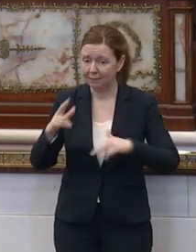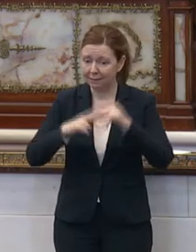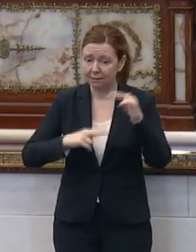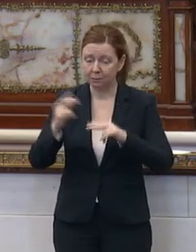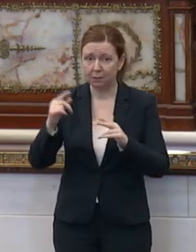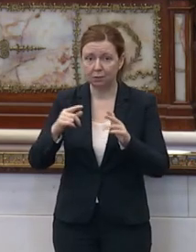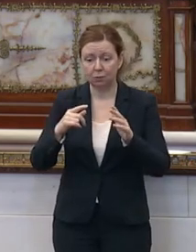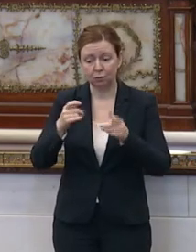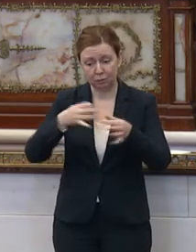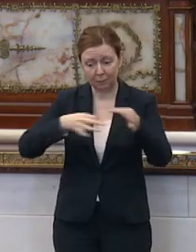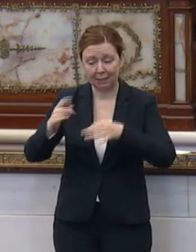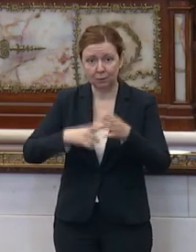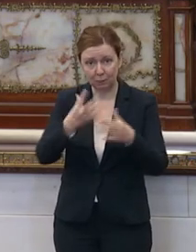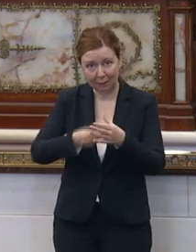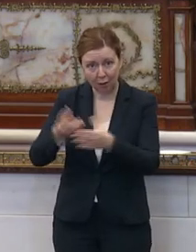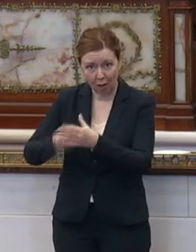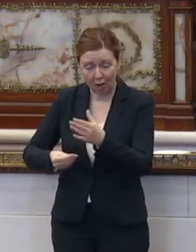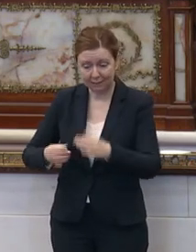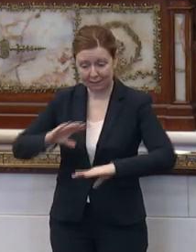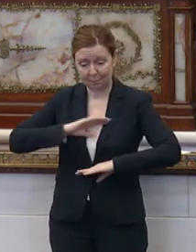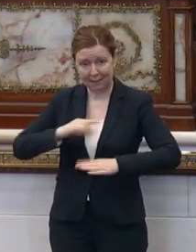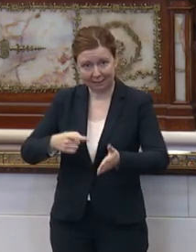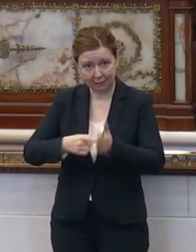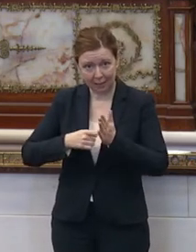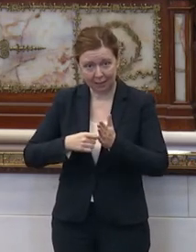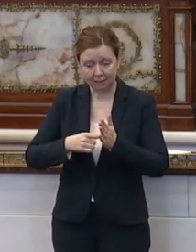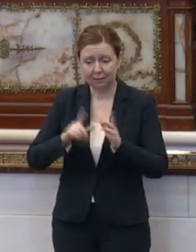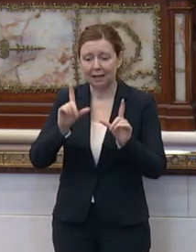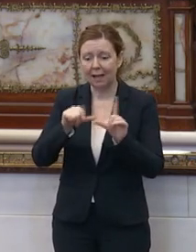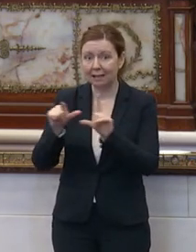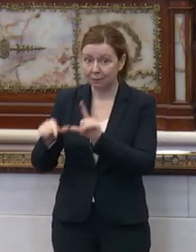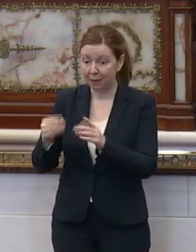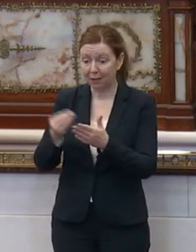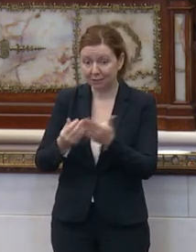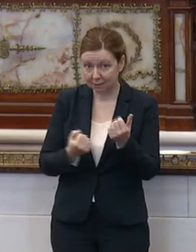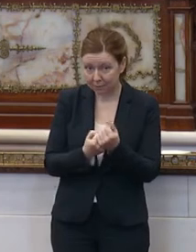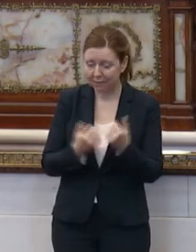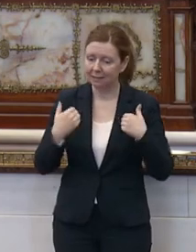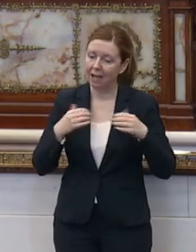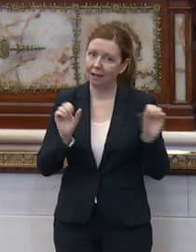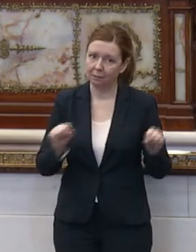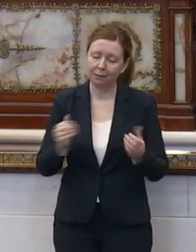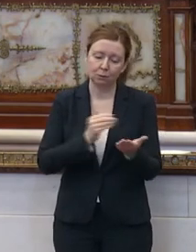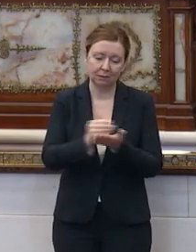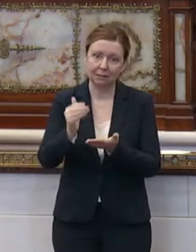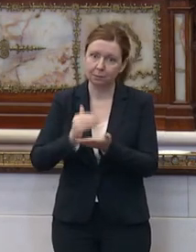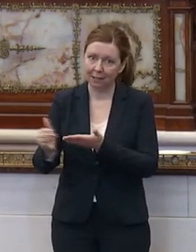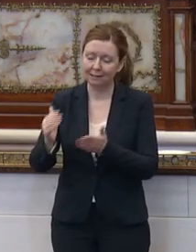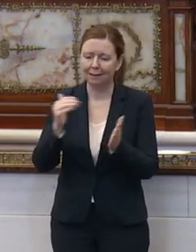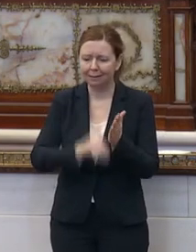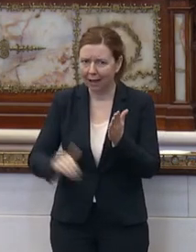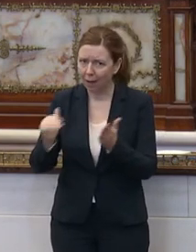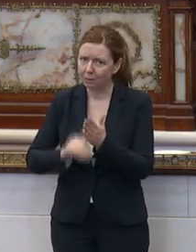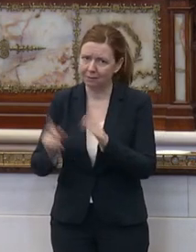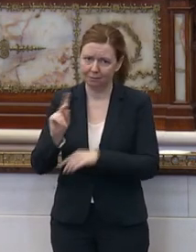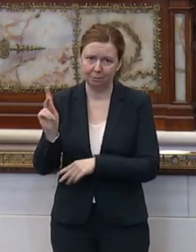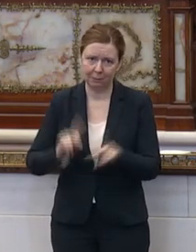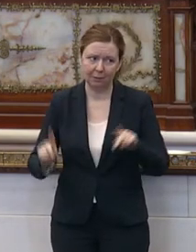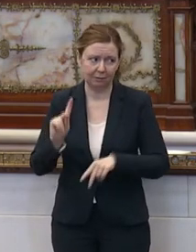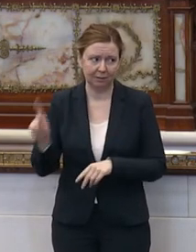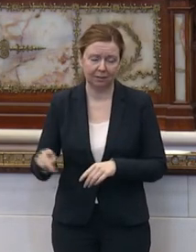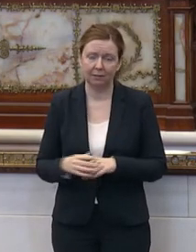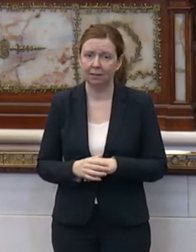to replace what's being lost and meet the demand, expiring subsidies have the potential to displace thousands of